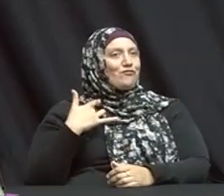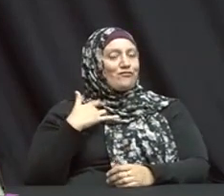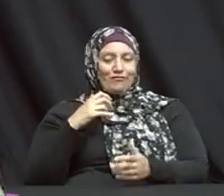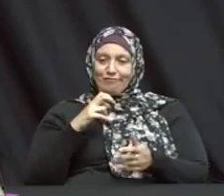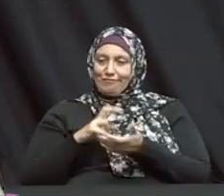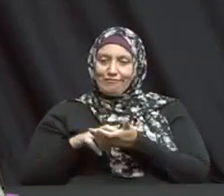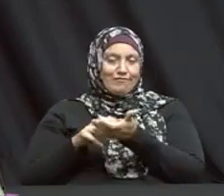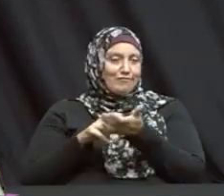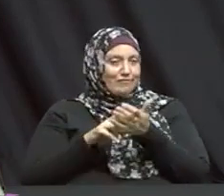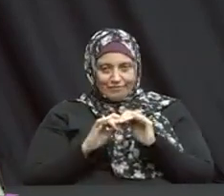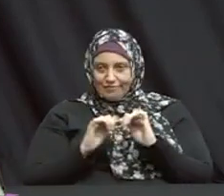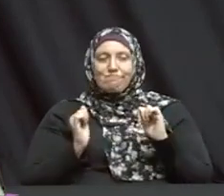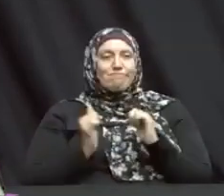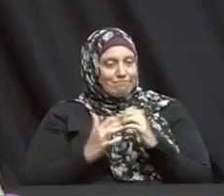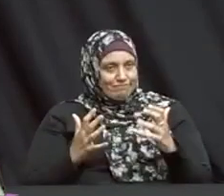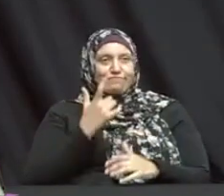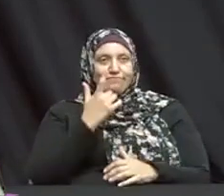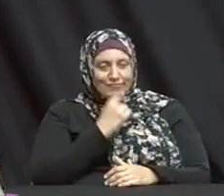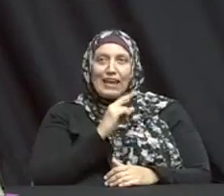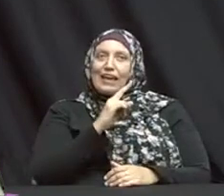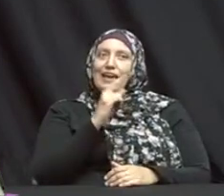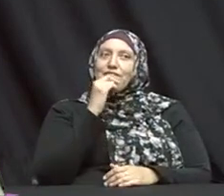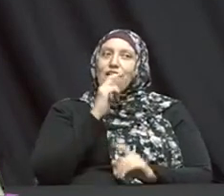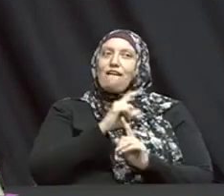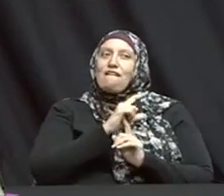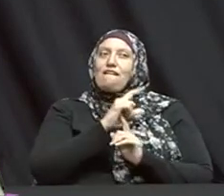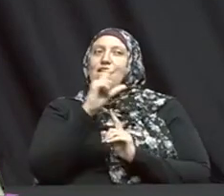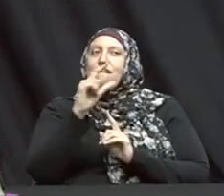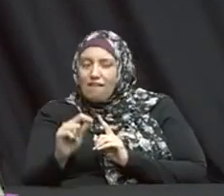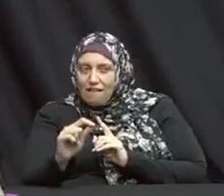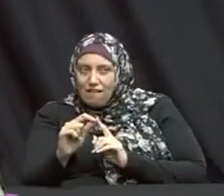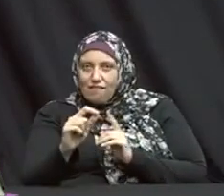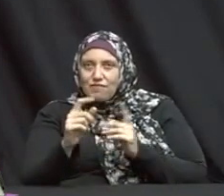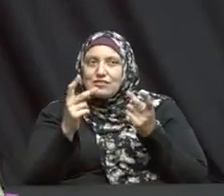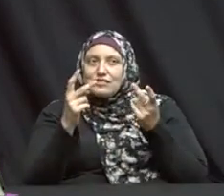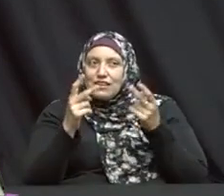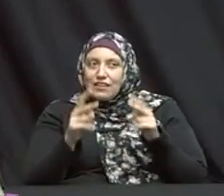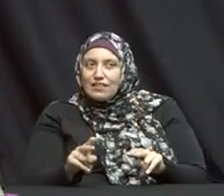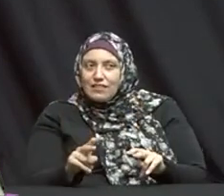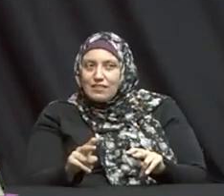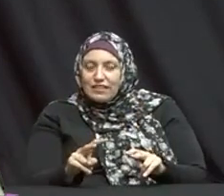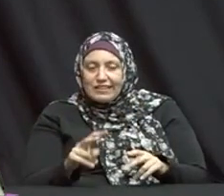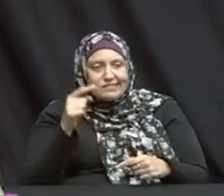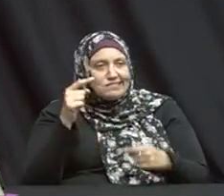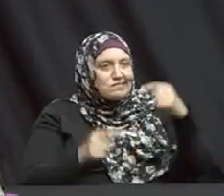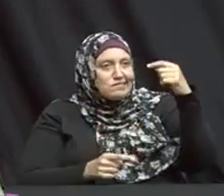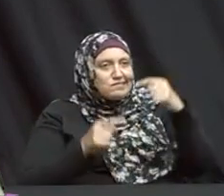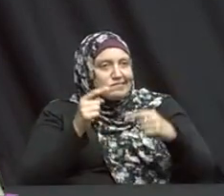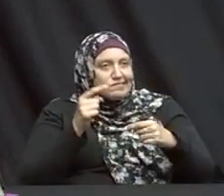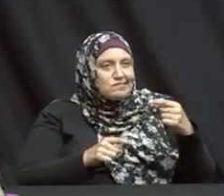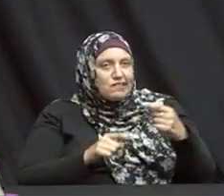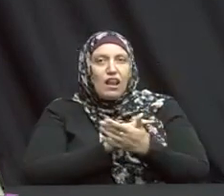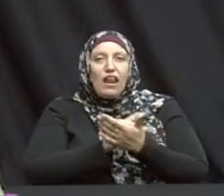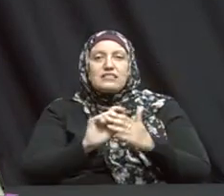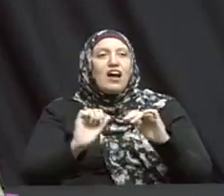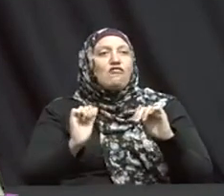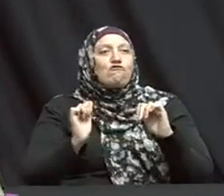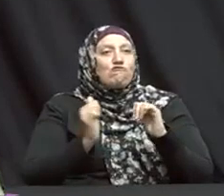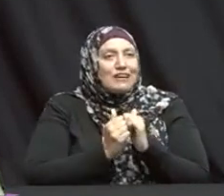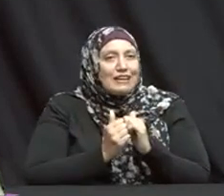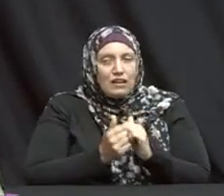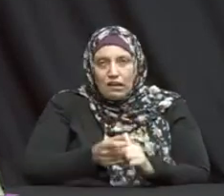is a dispute and then they subsequently reach an agreement, post-death, then generally if each person